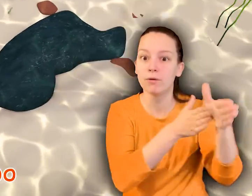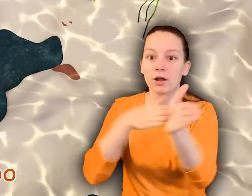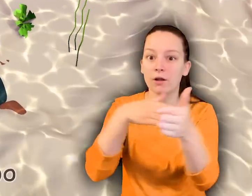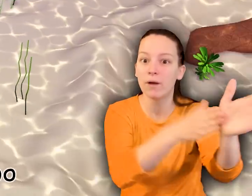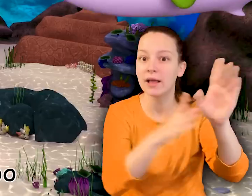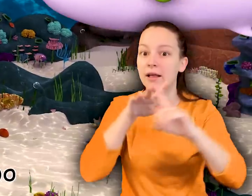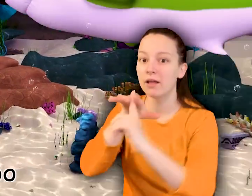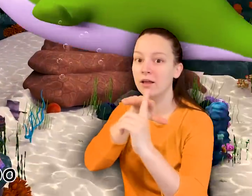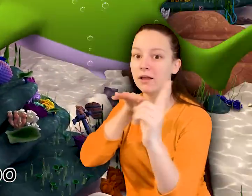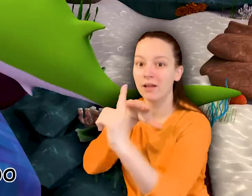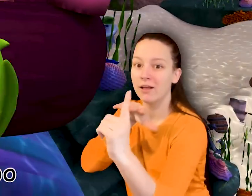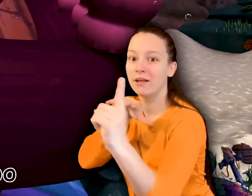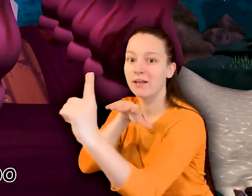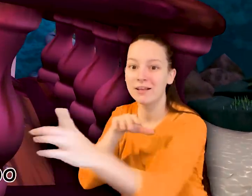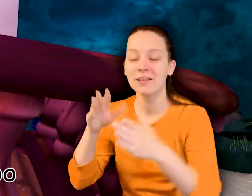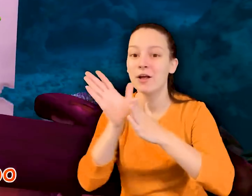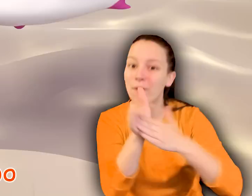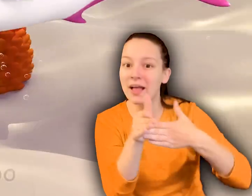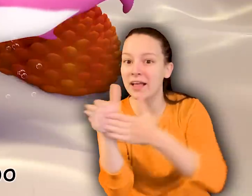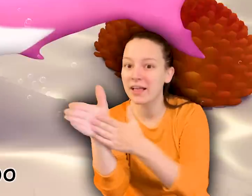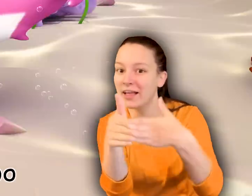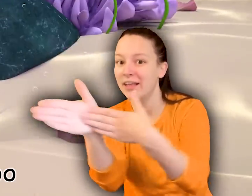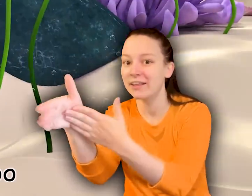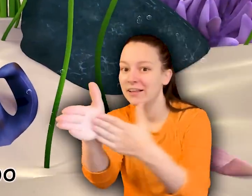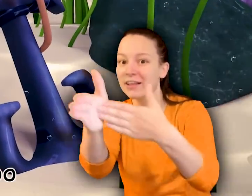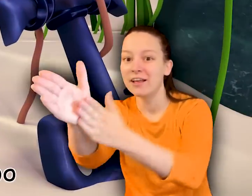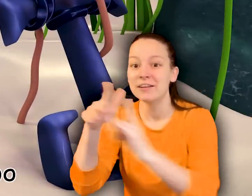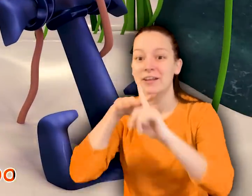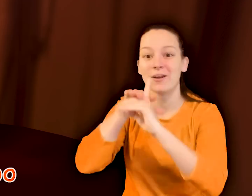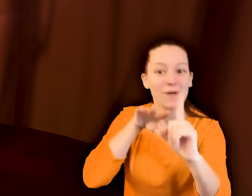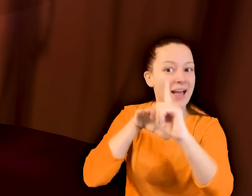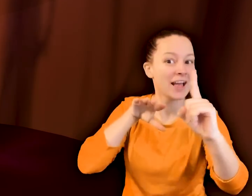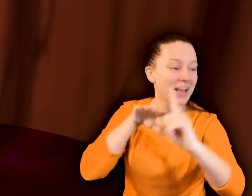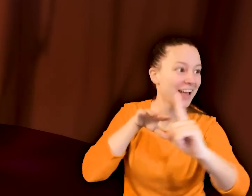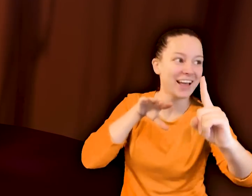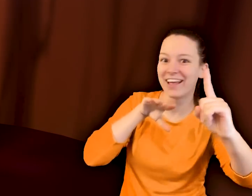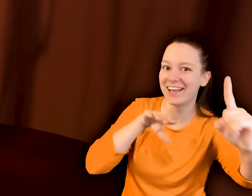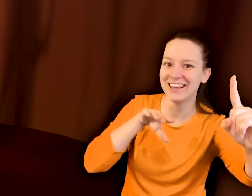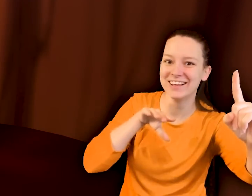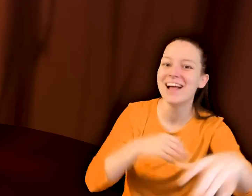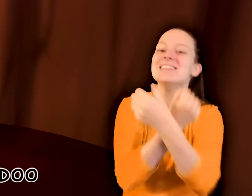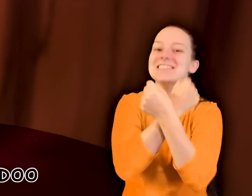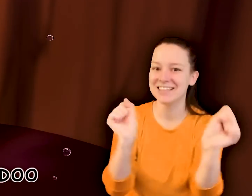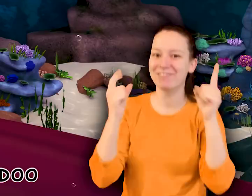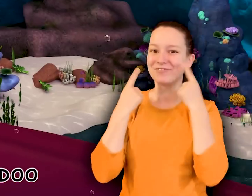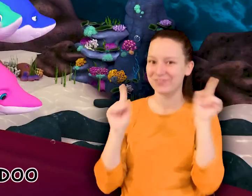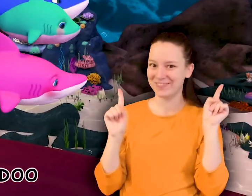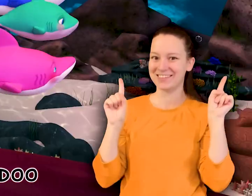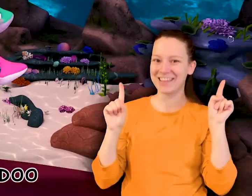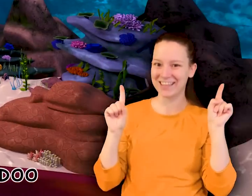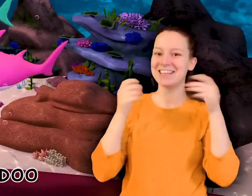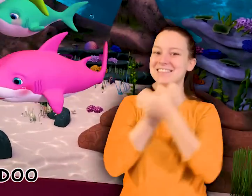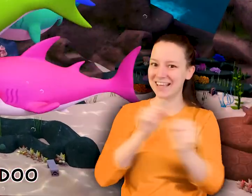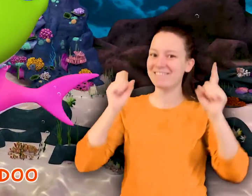away run away doo do do run away doo do do run away safe at